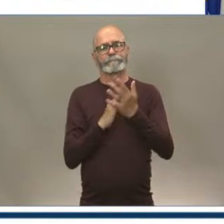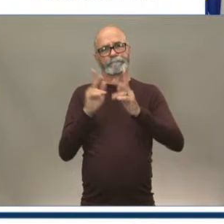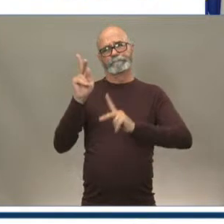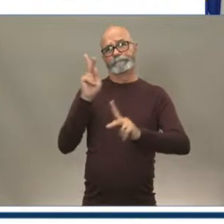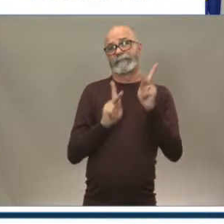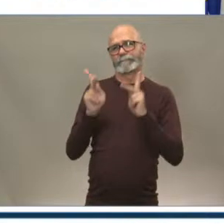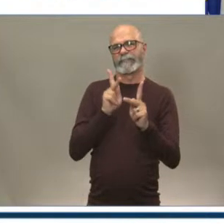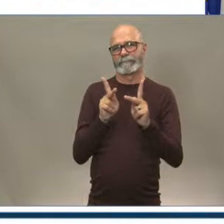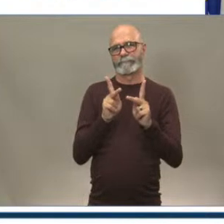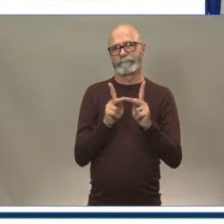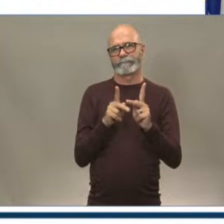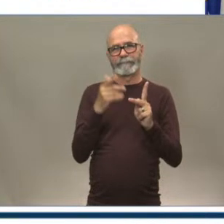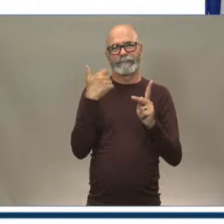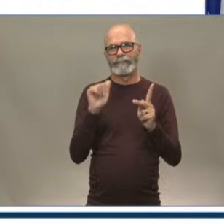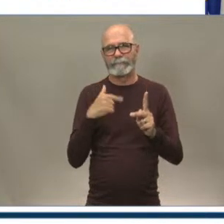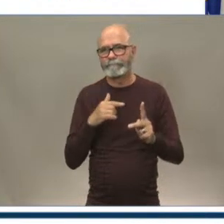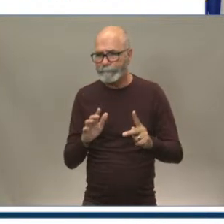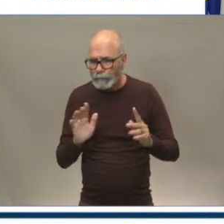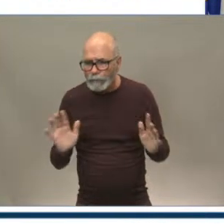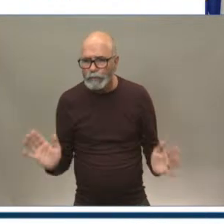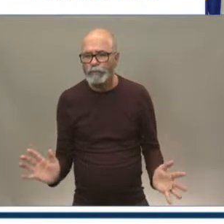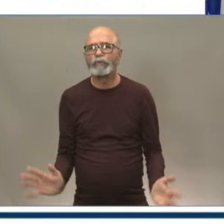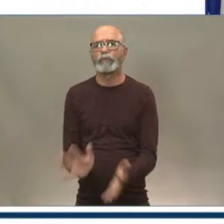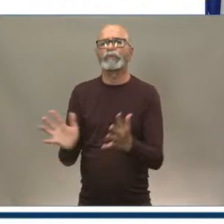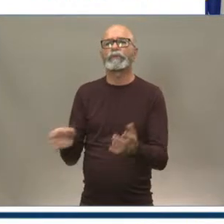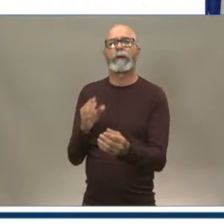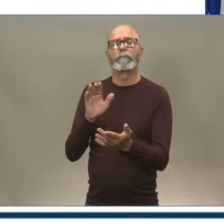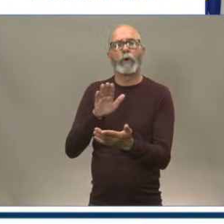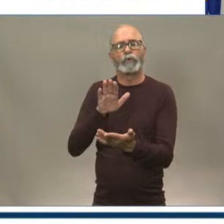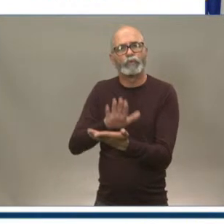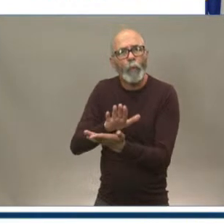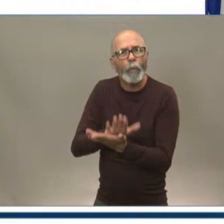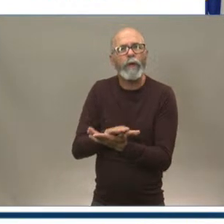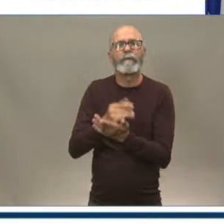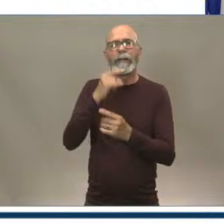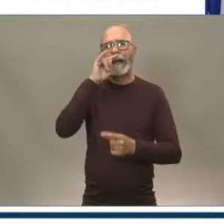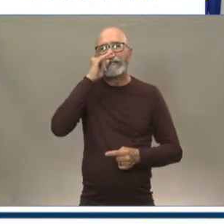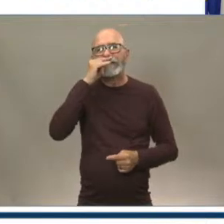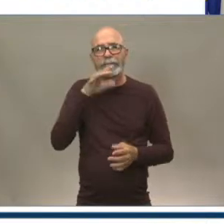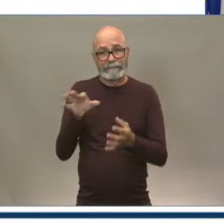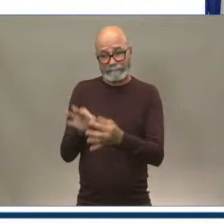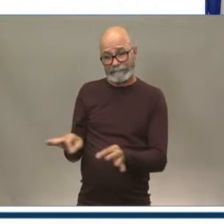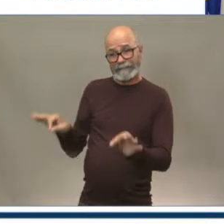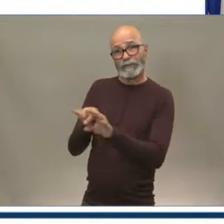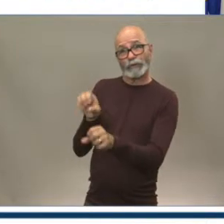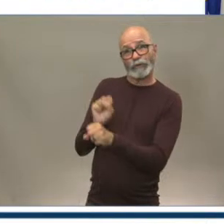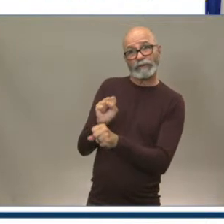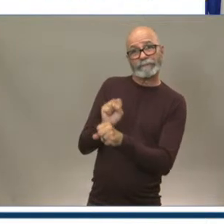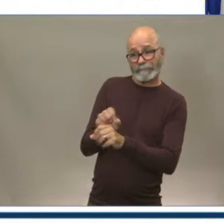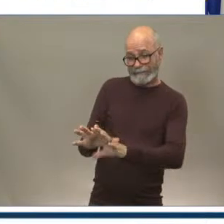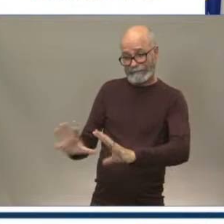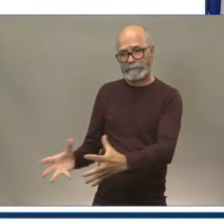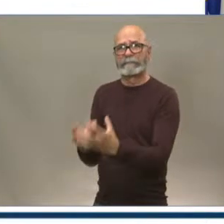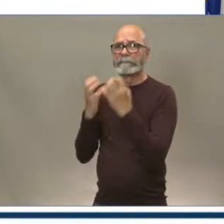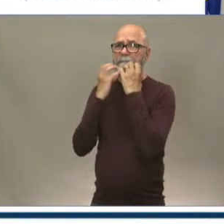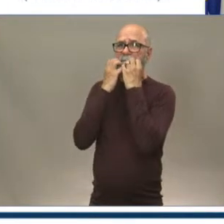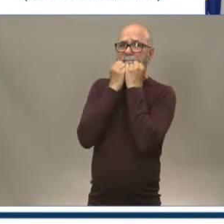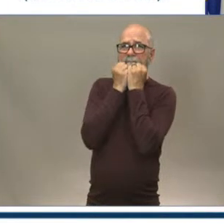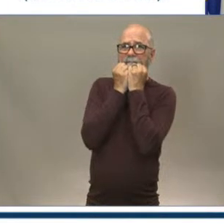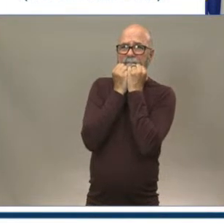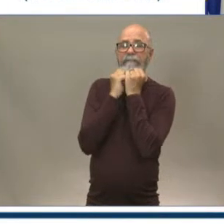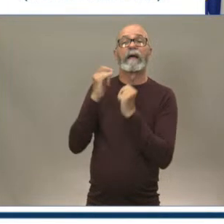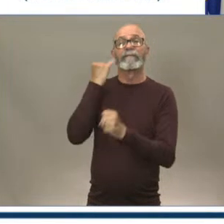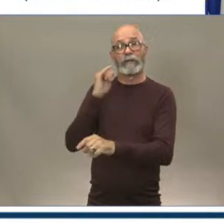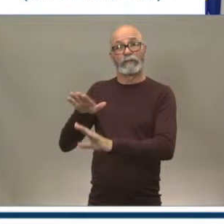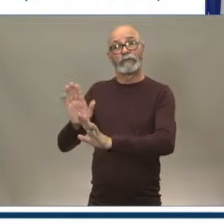at-home learning. Are there any supports available for these essential workers to ensure that their own kids don't fall behind in school?